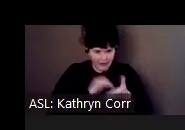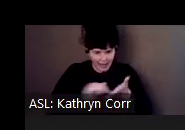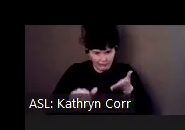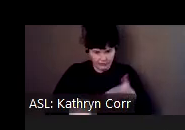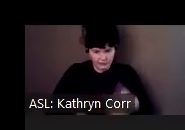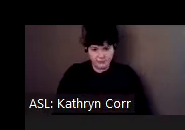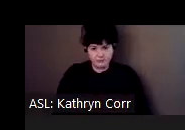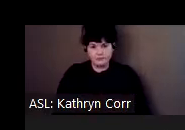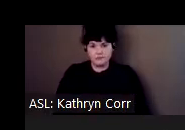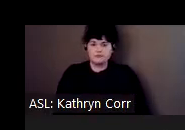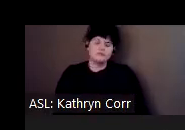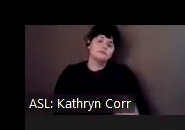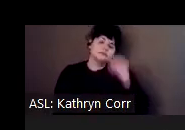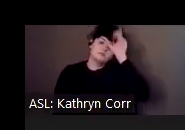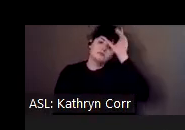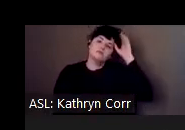Next slide.